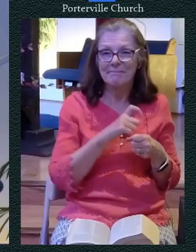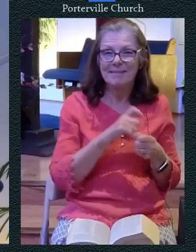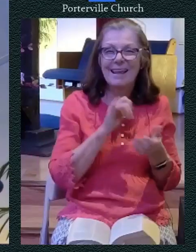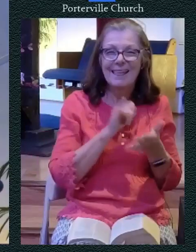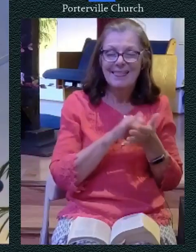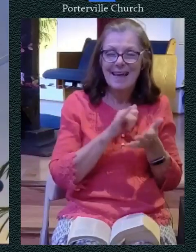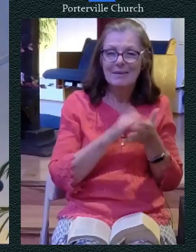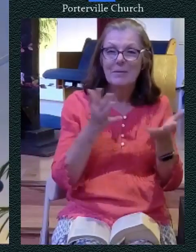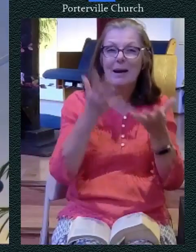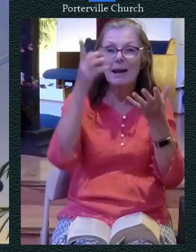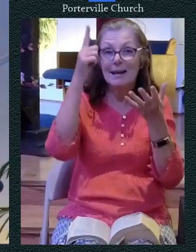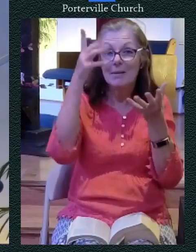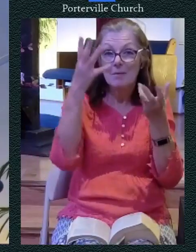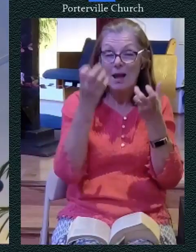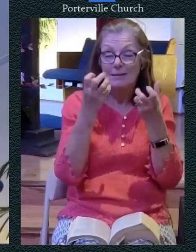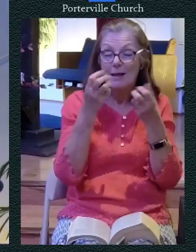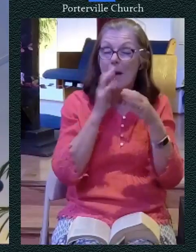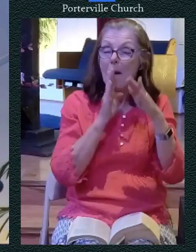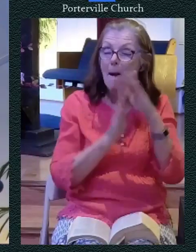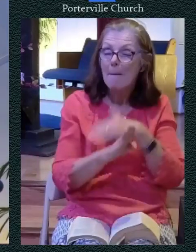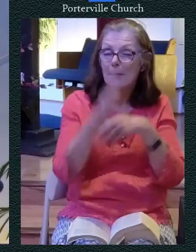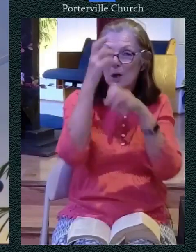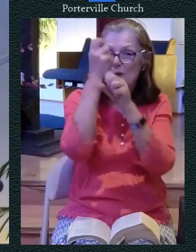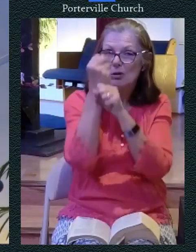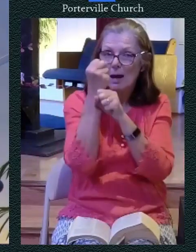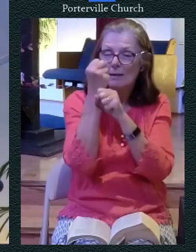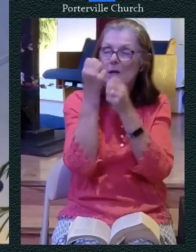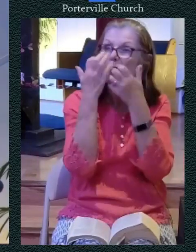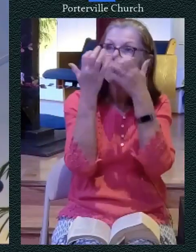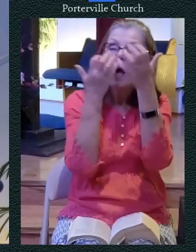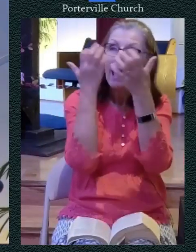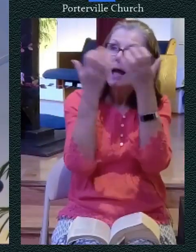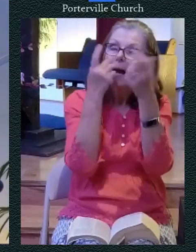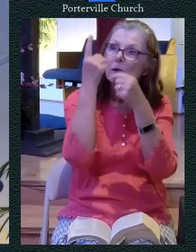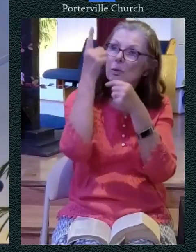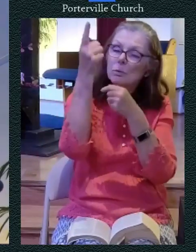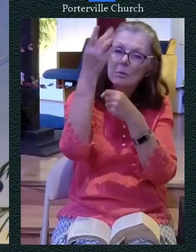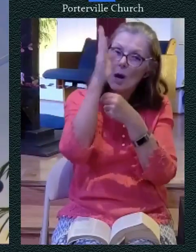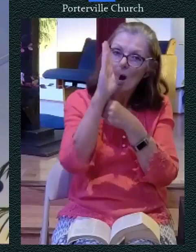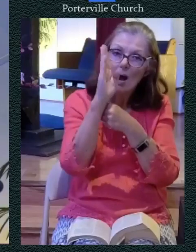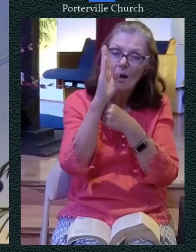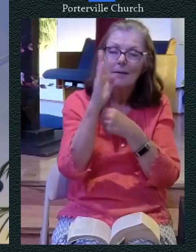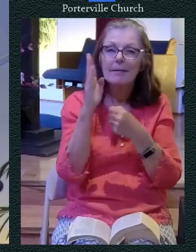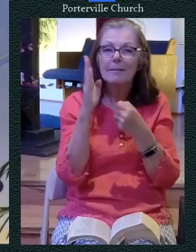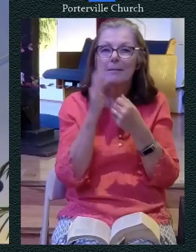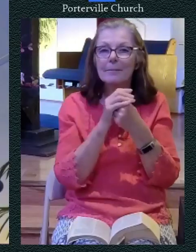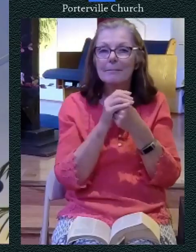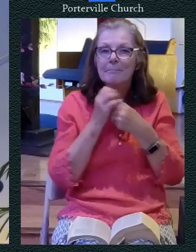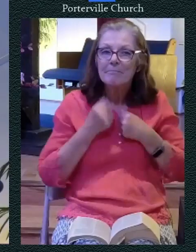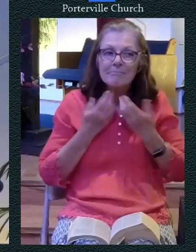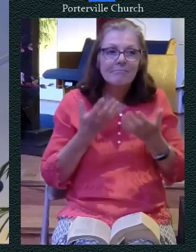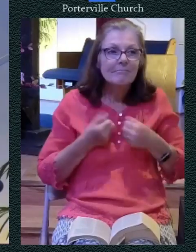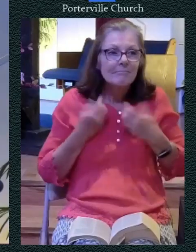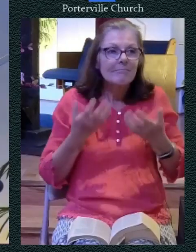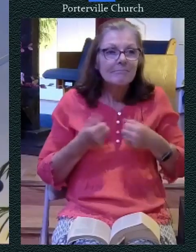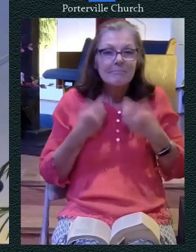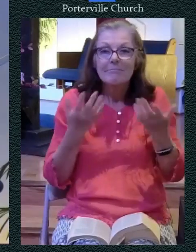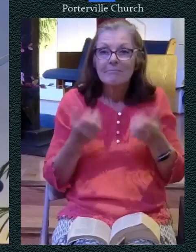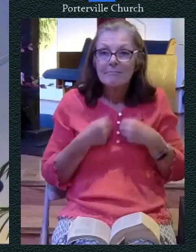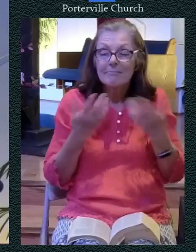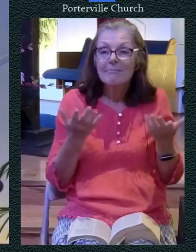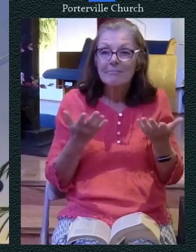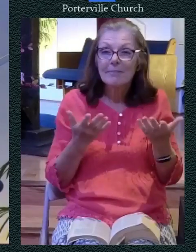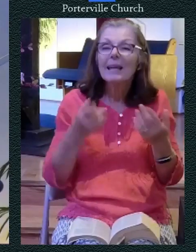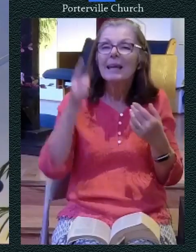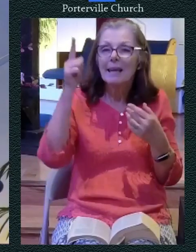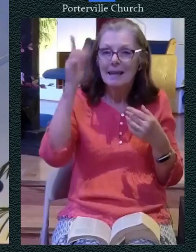Humble trust, crying out to Him, opening our mouths to Him. That's what He will accomplish